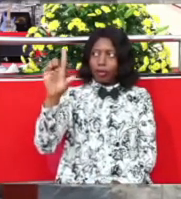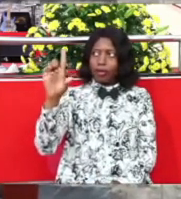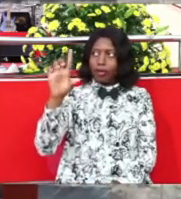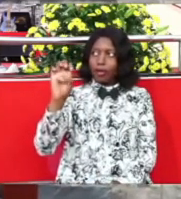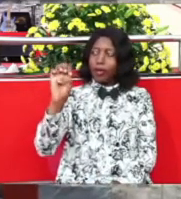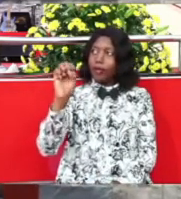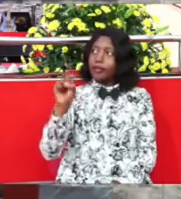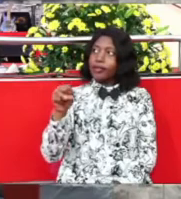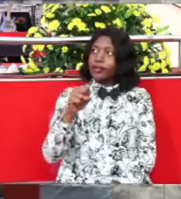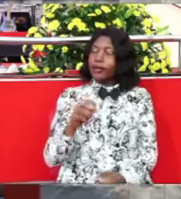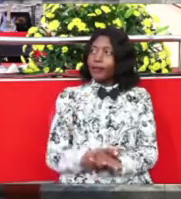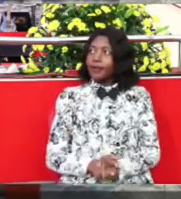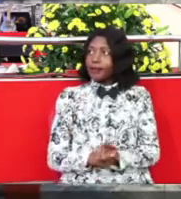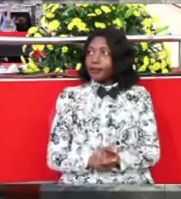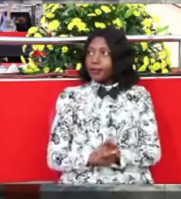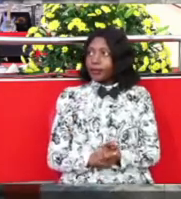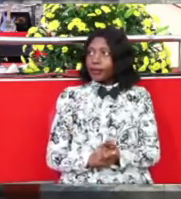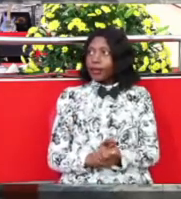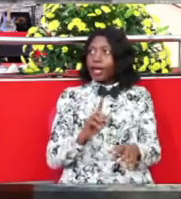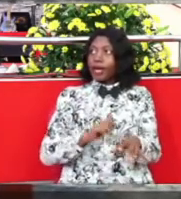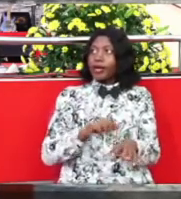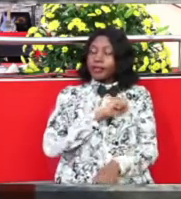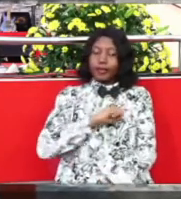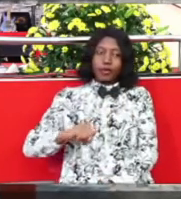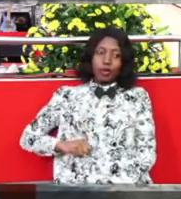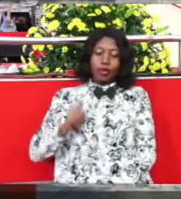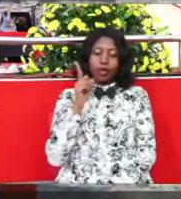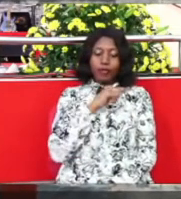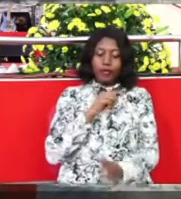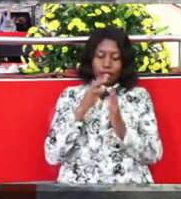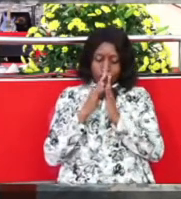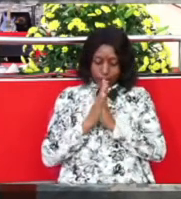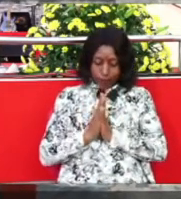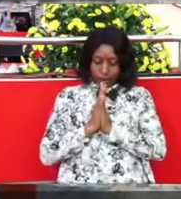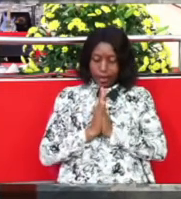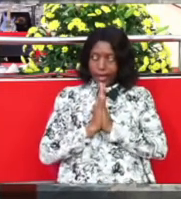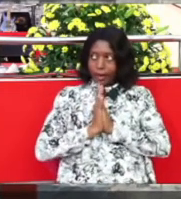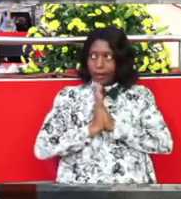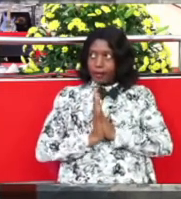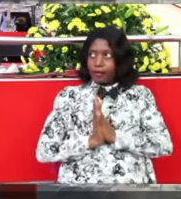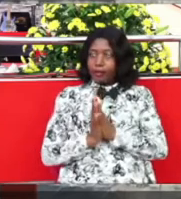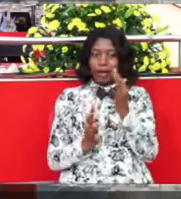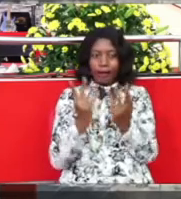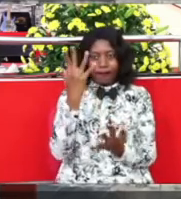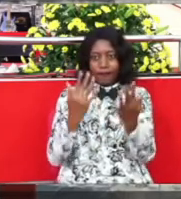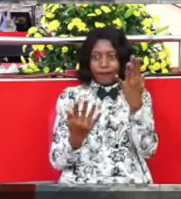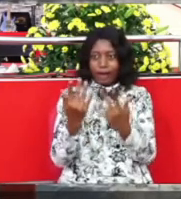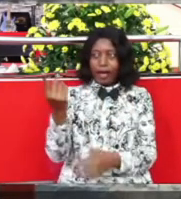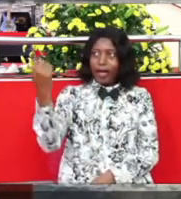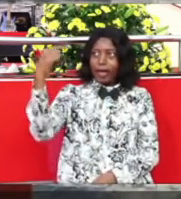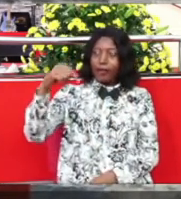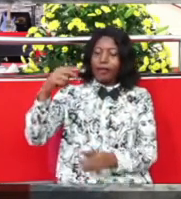Mambo ya nyakati wa pili 7 1 hadi 3. When Solomon had finished praying, Sulemani alipomaliza kuomba, fire came down from heaven.